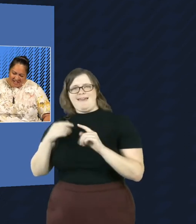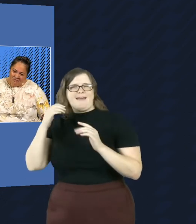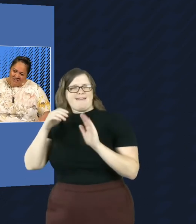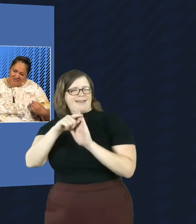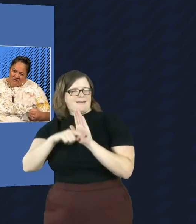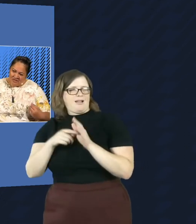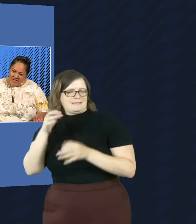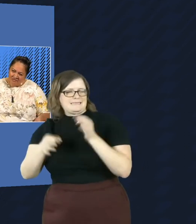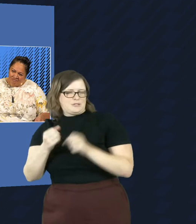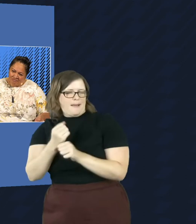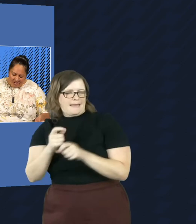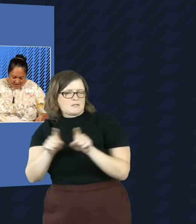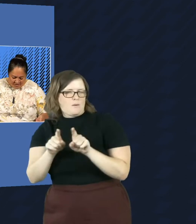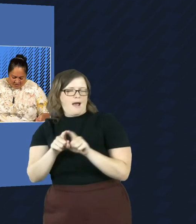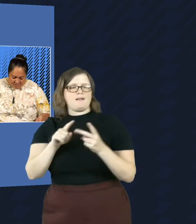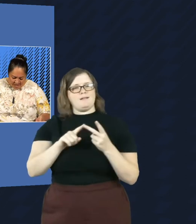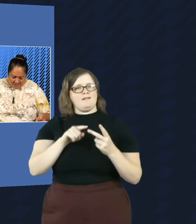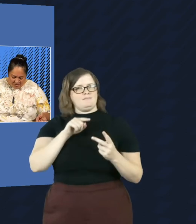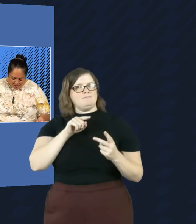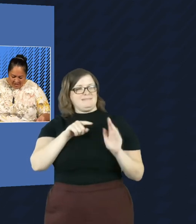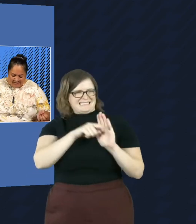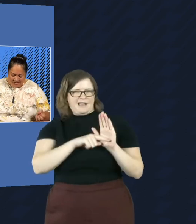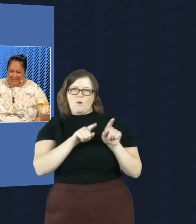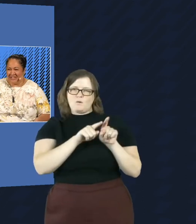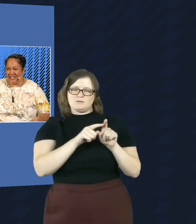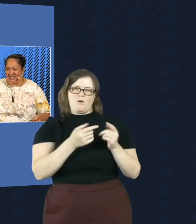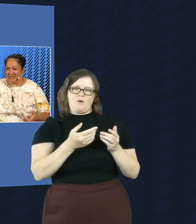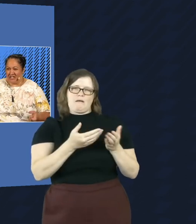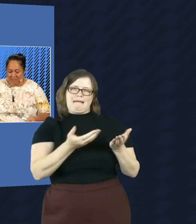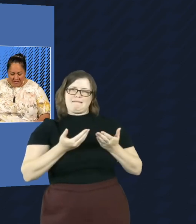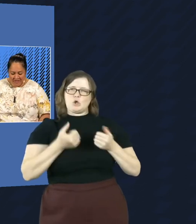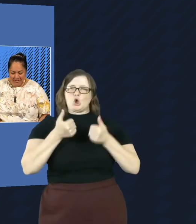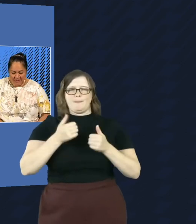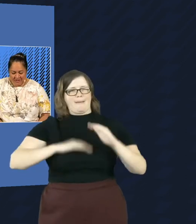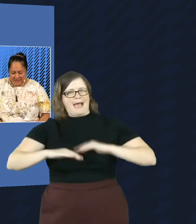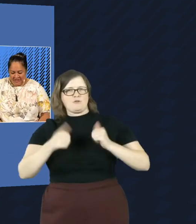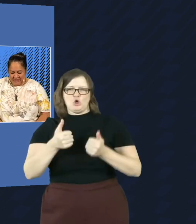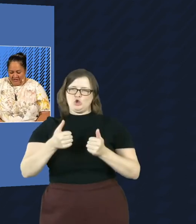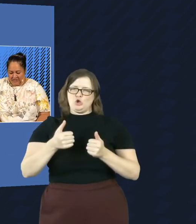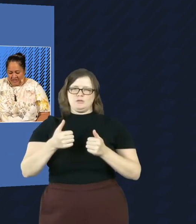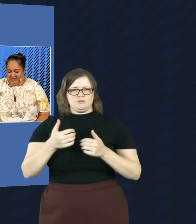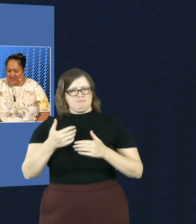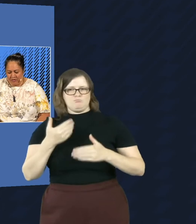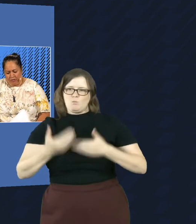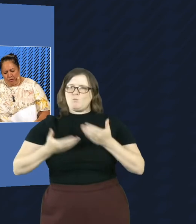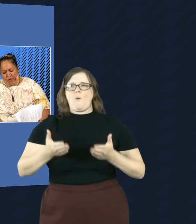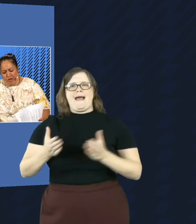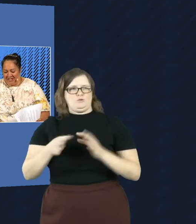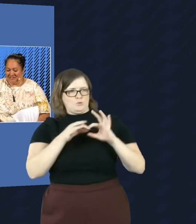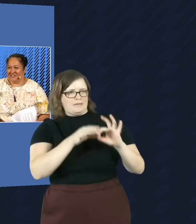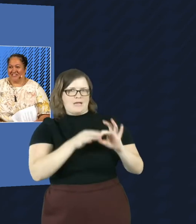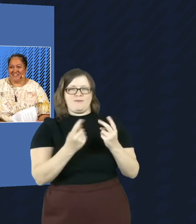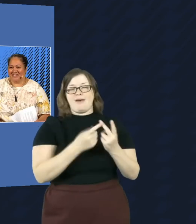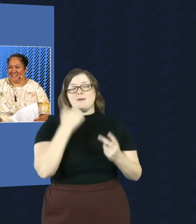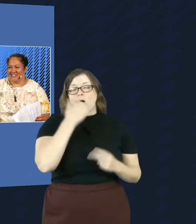and can help us form the good behaviour, good practice when engaging with other Māori. Right, so